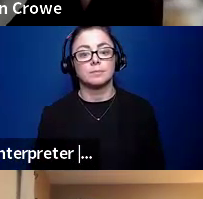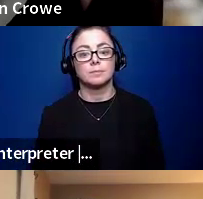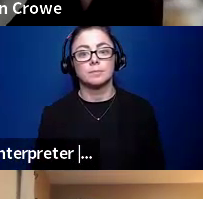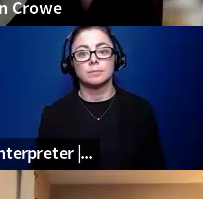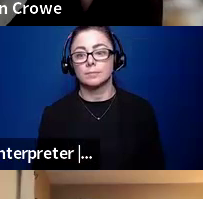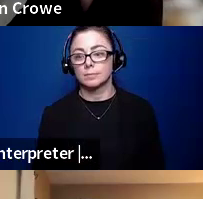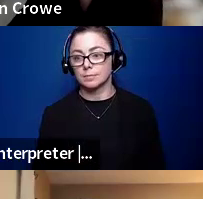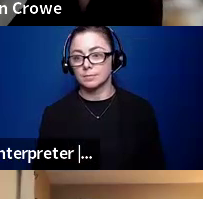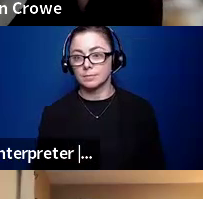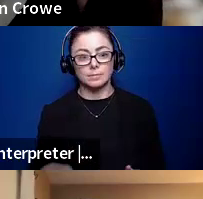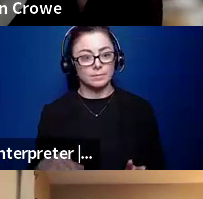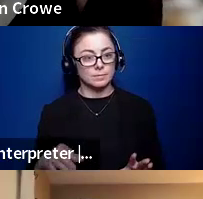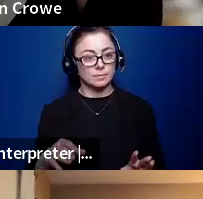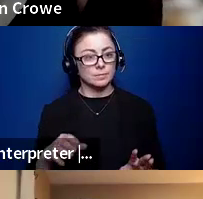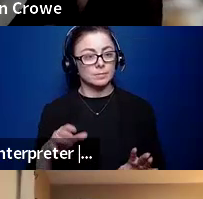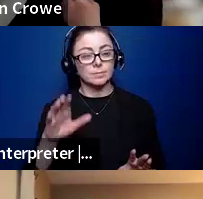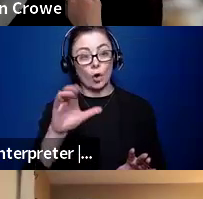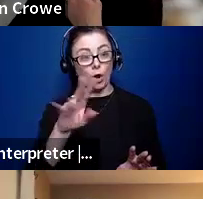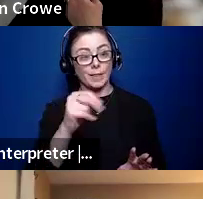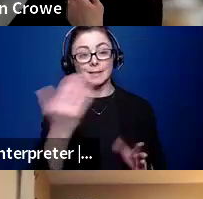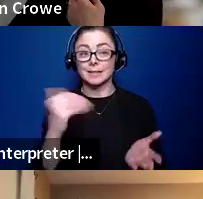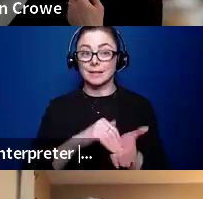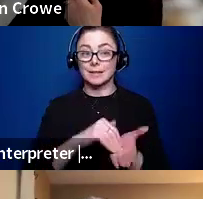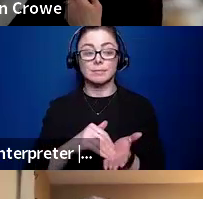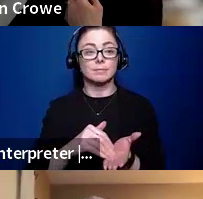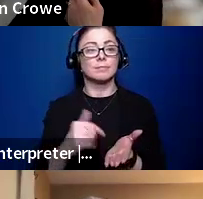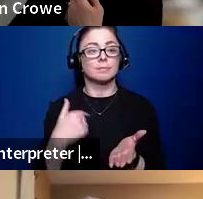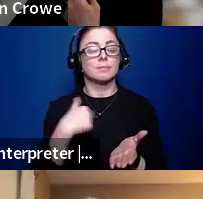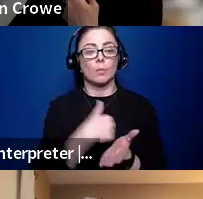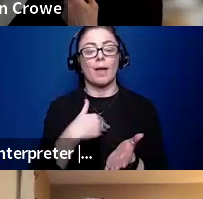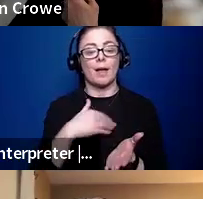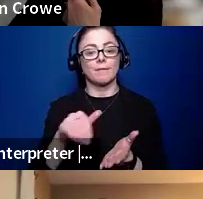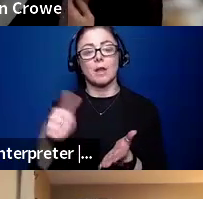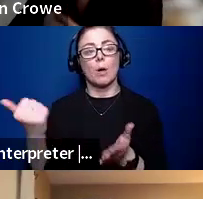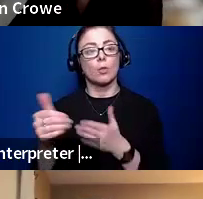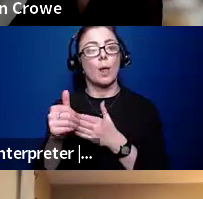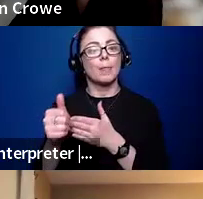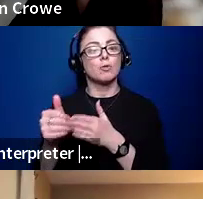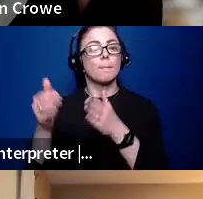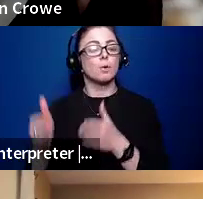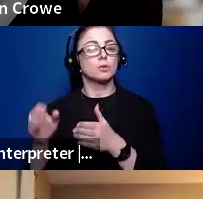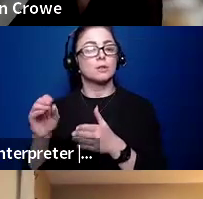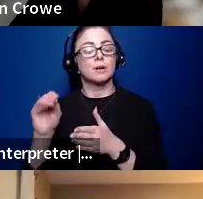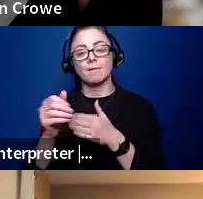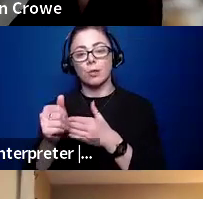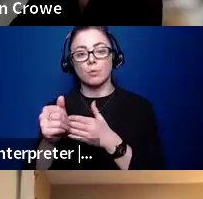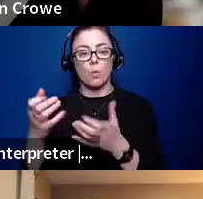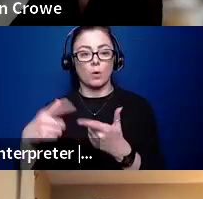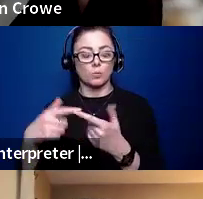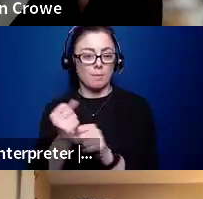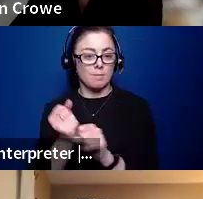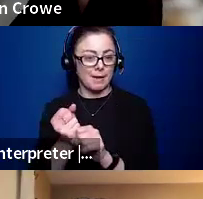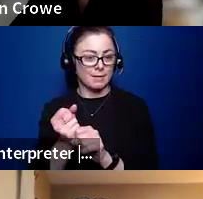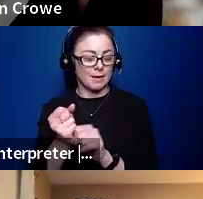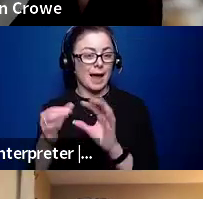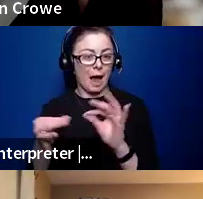Hi, everyone. Again, we have another leadership, a person in leadership who wants to make a comment,